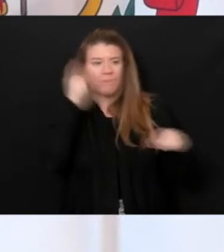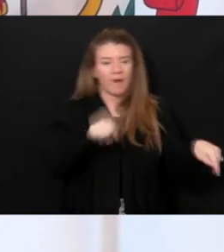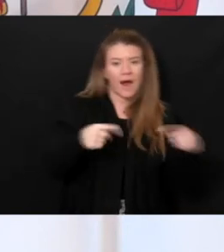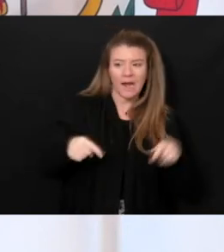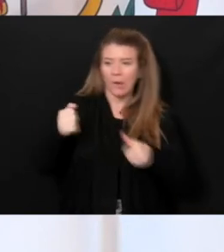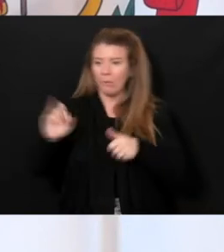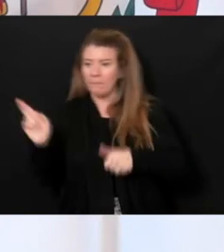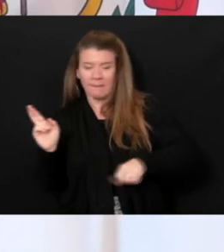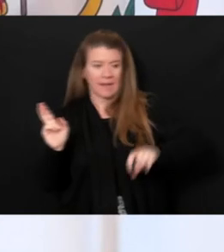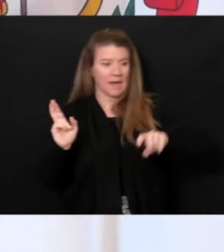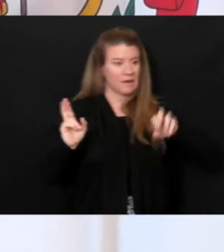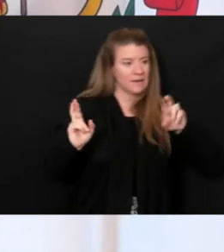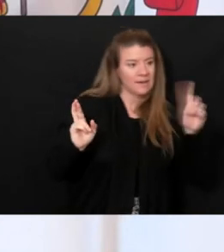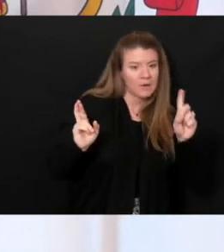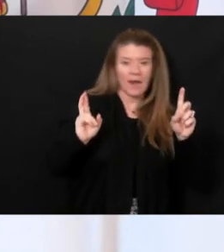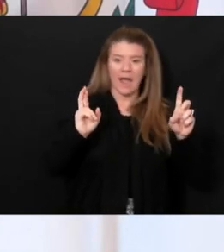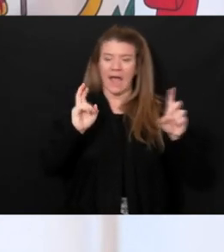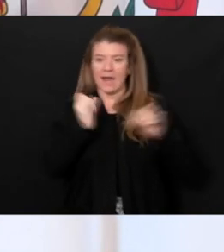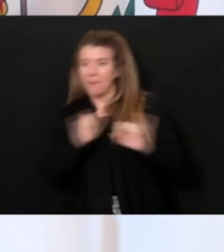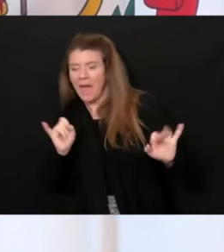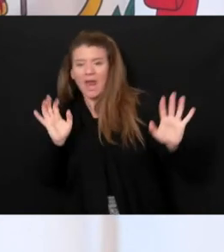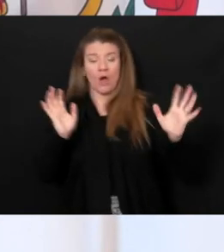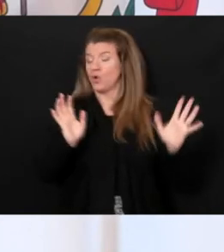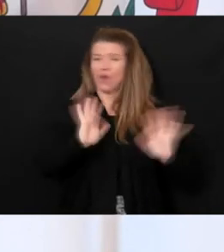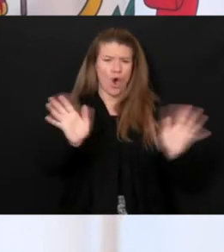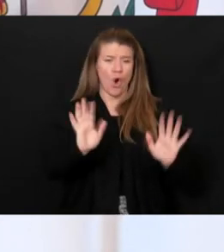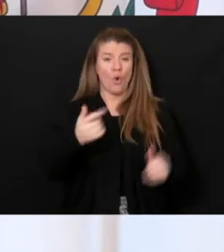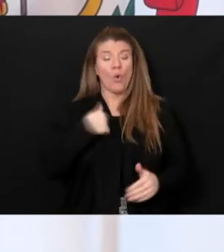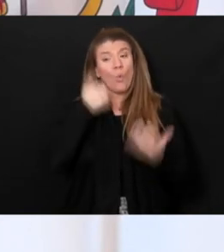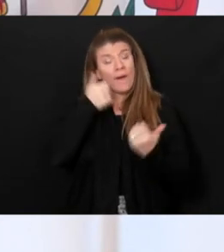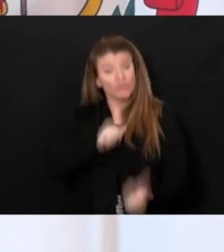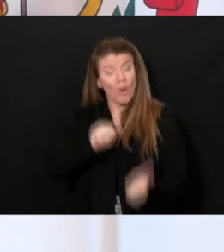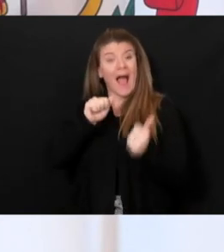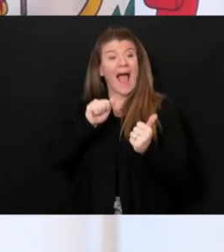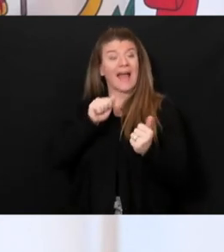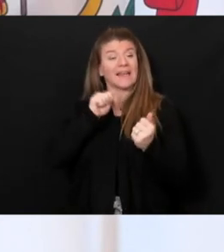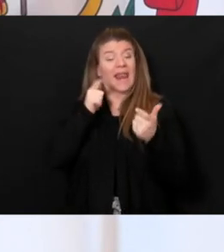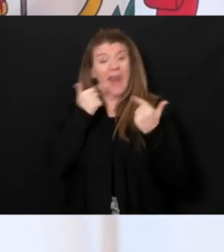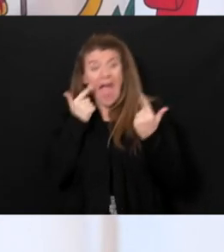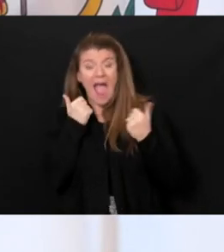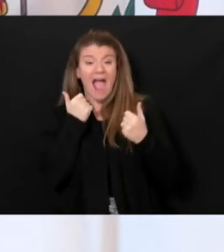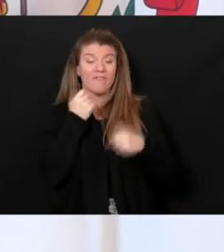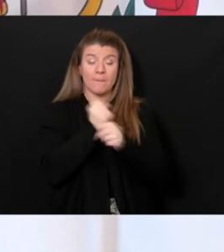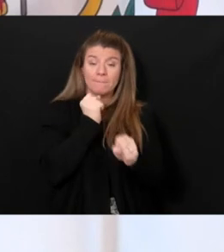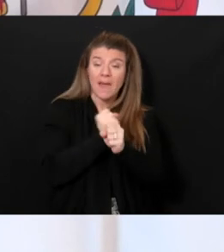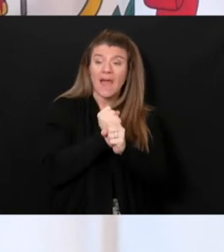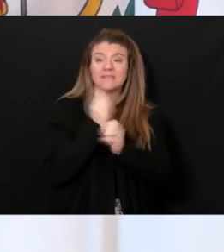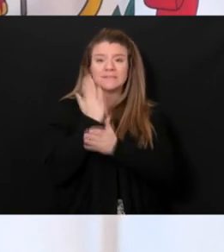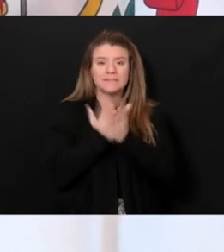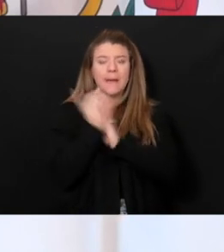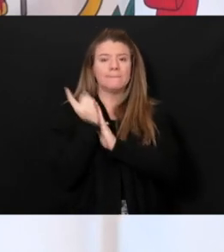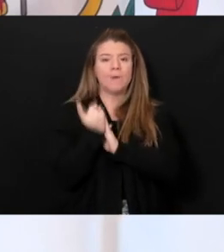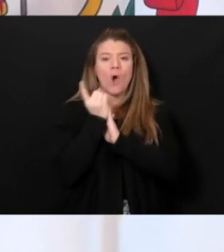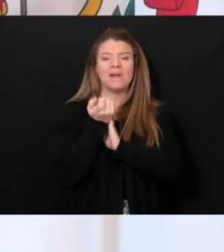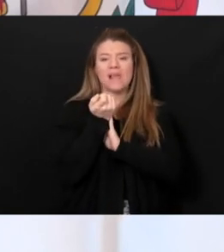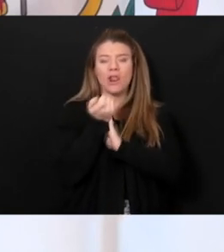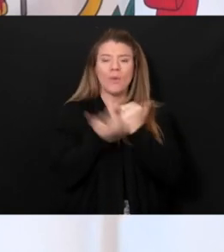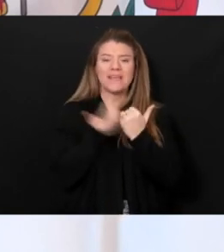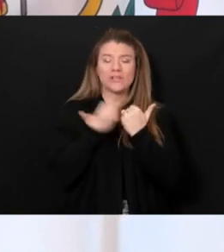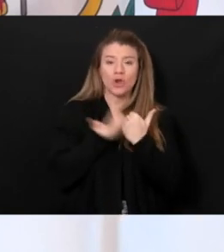tried to make people abreast. We've tried to laugh and to make some moments a little bit